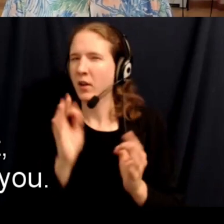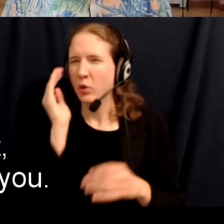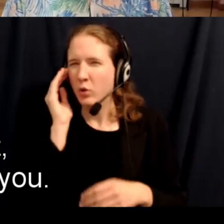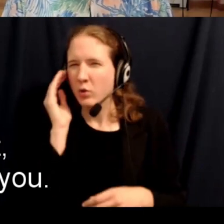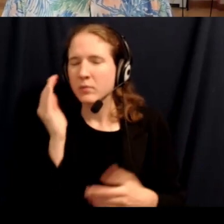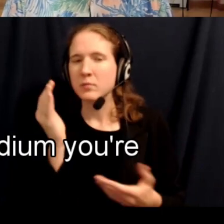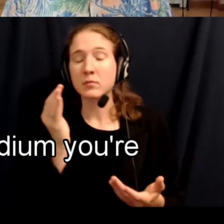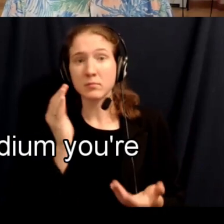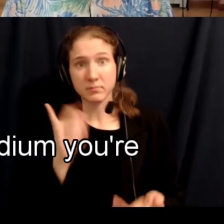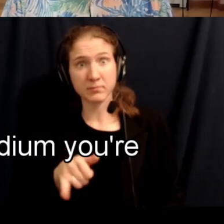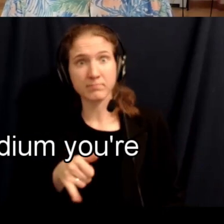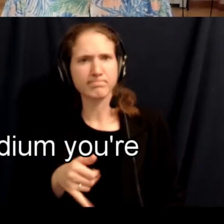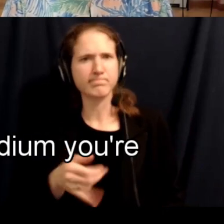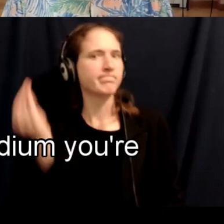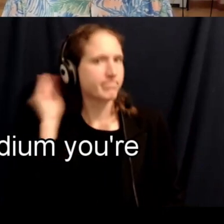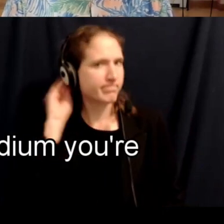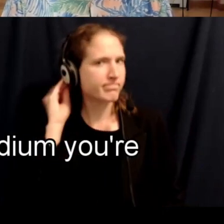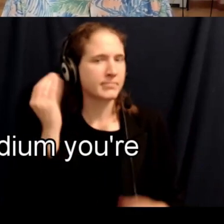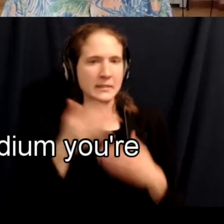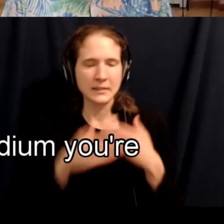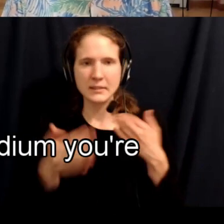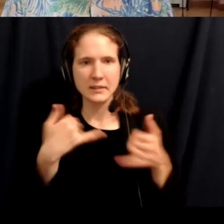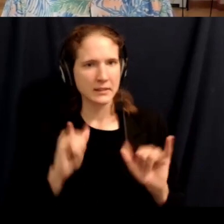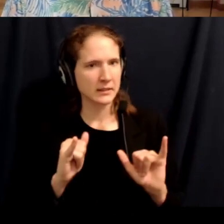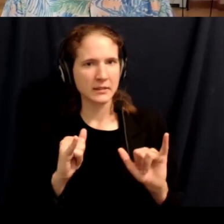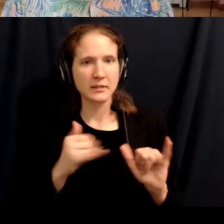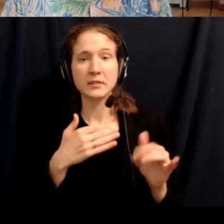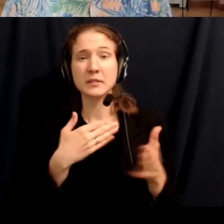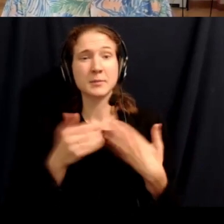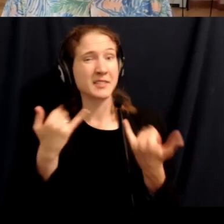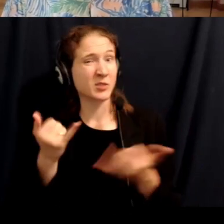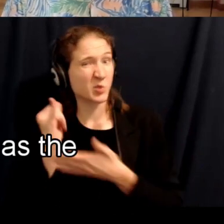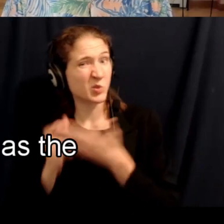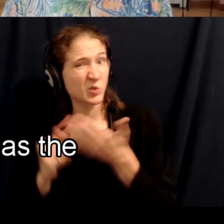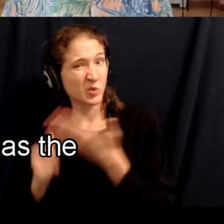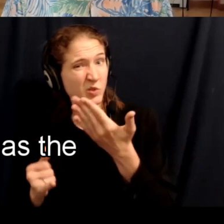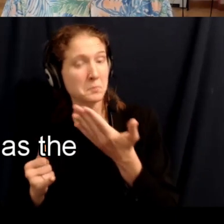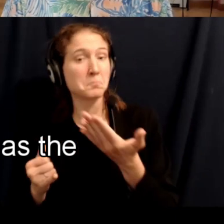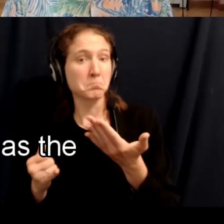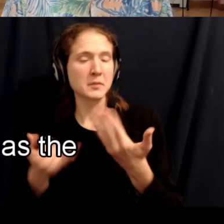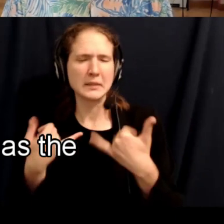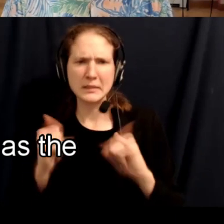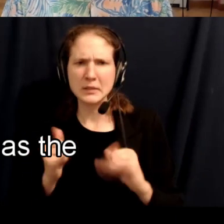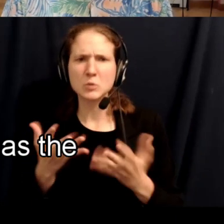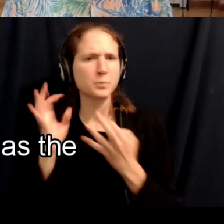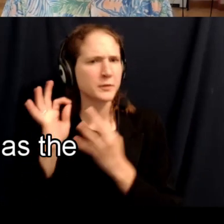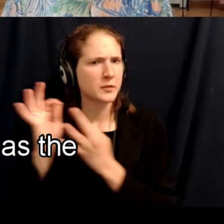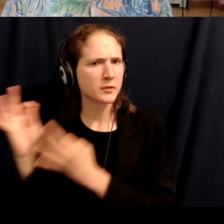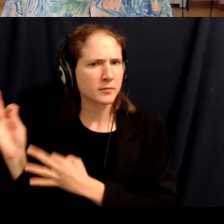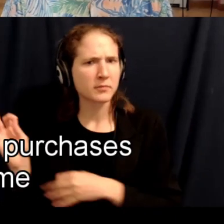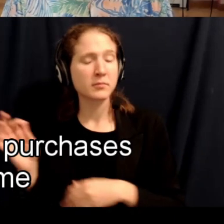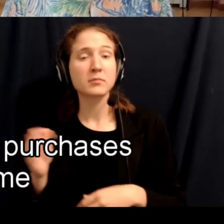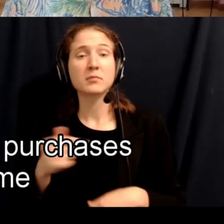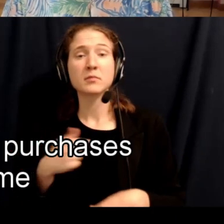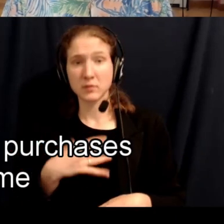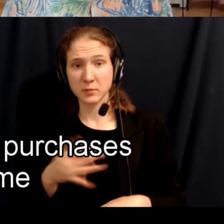That doesn't leave you. Doesn't matter what medium you're working in. No, Um, I like to be looked at as the